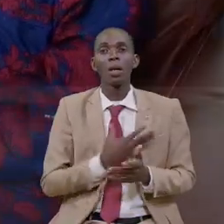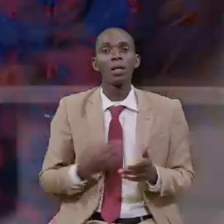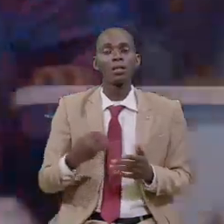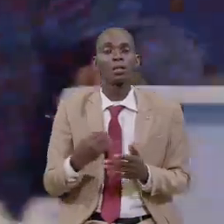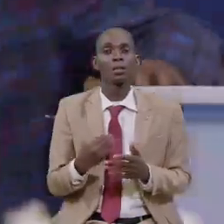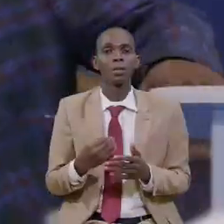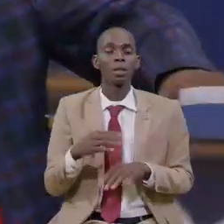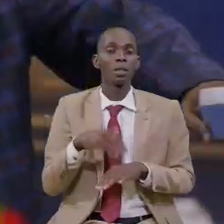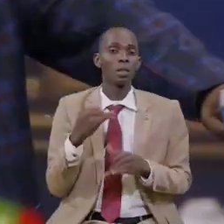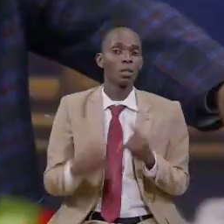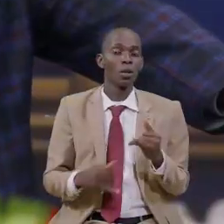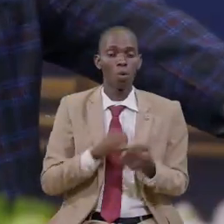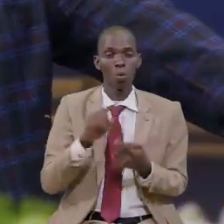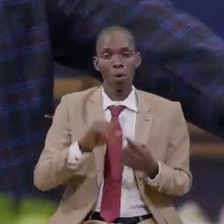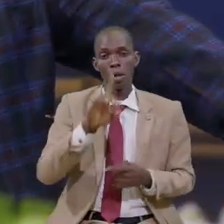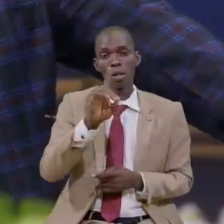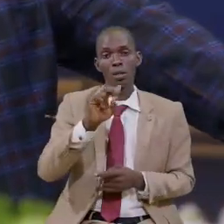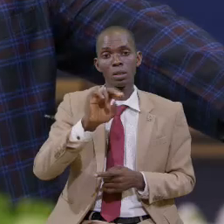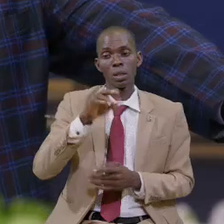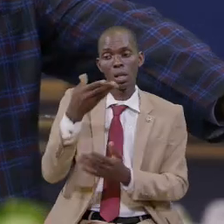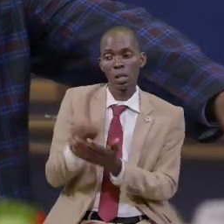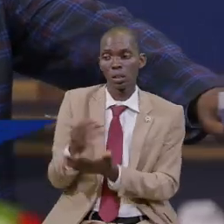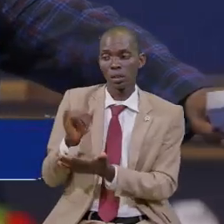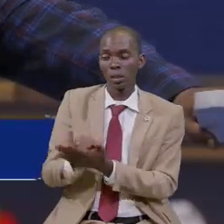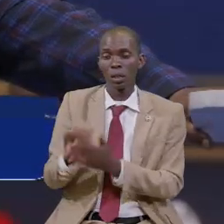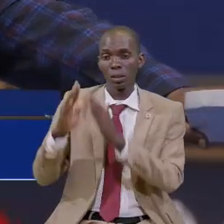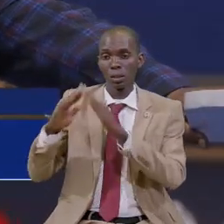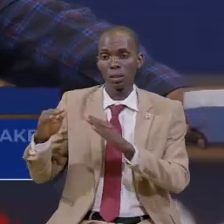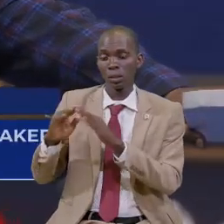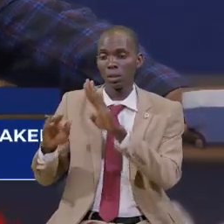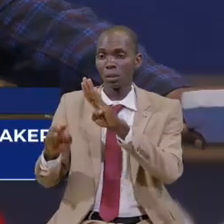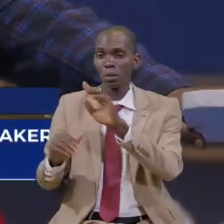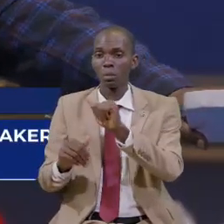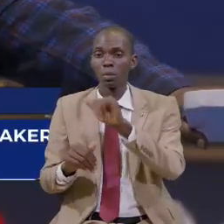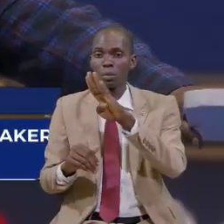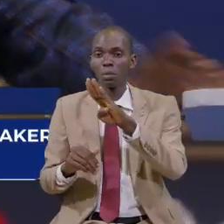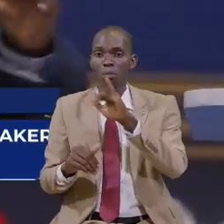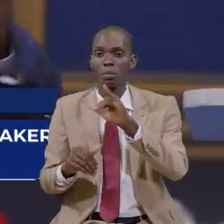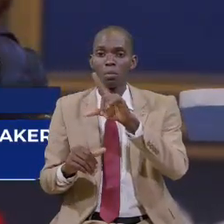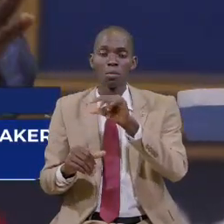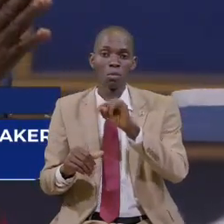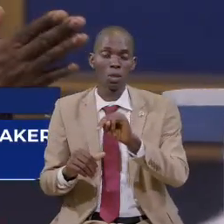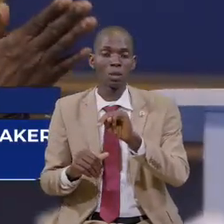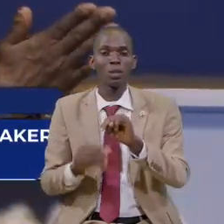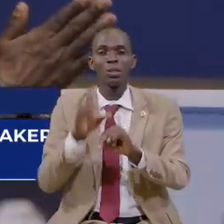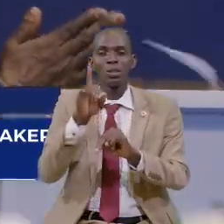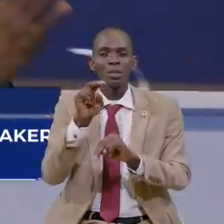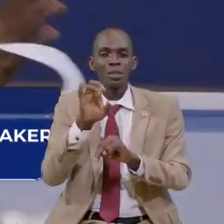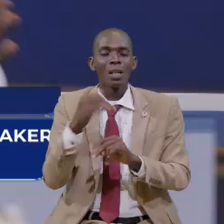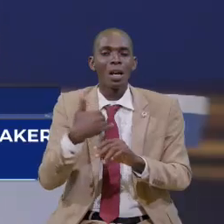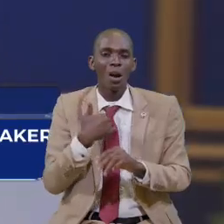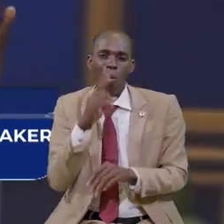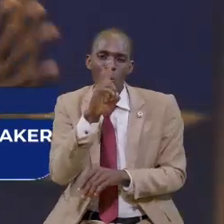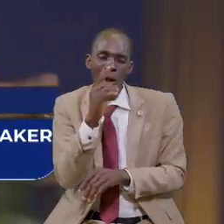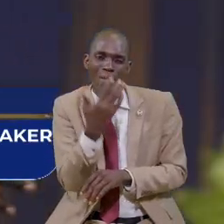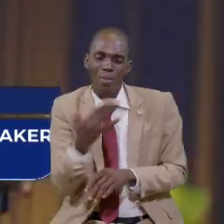Daniel got there, he had one sin going for him. And you have one sin